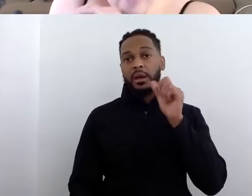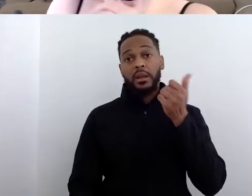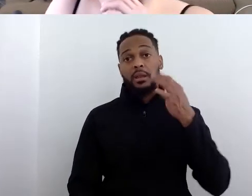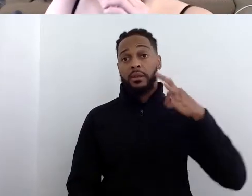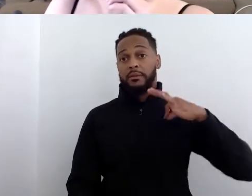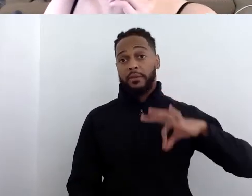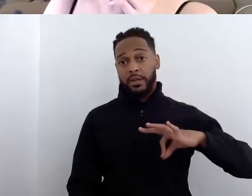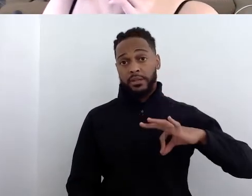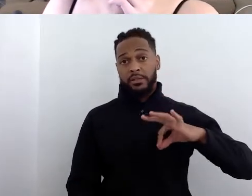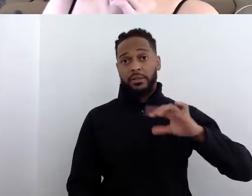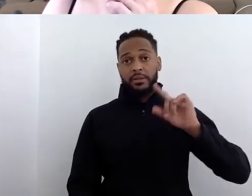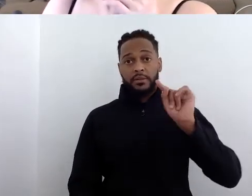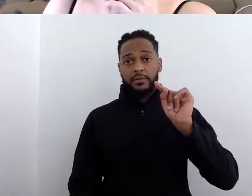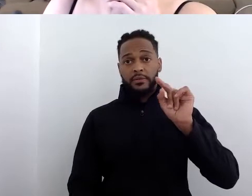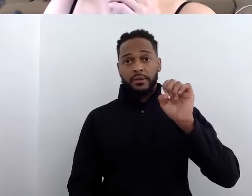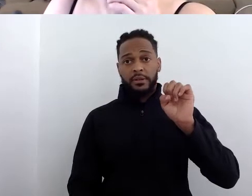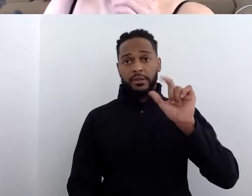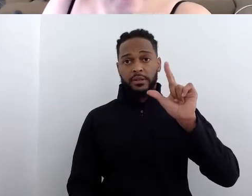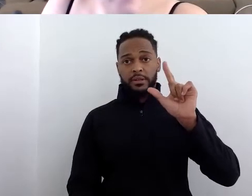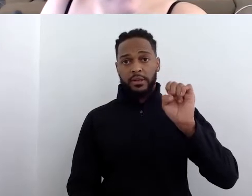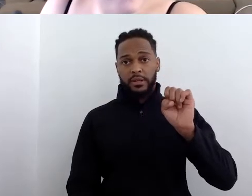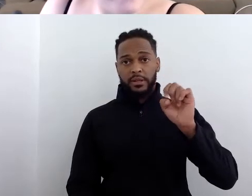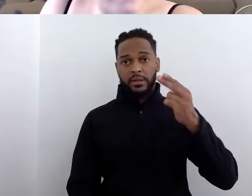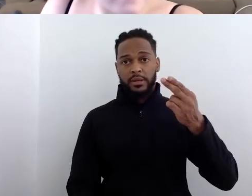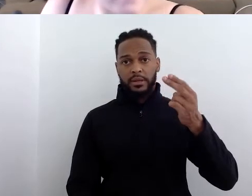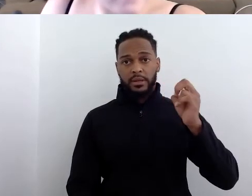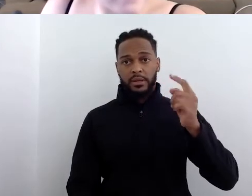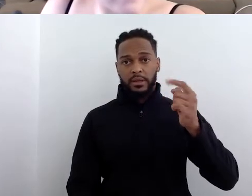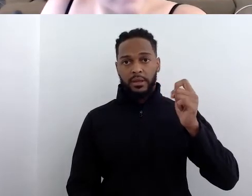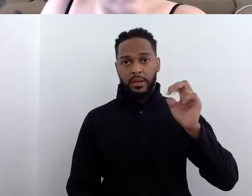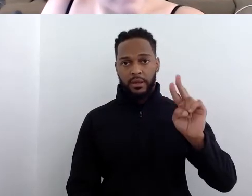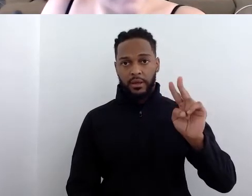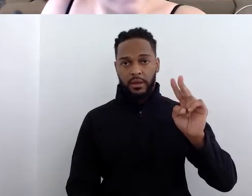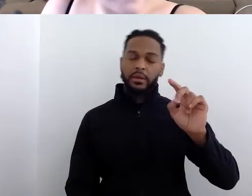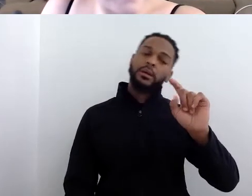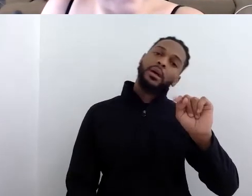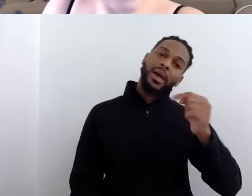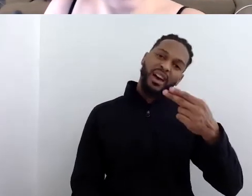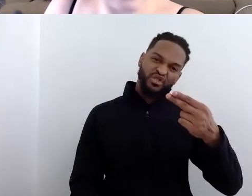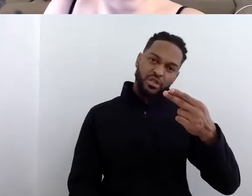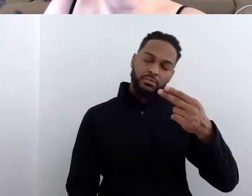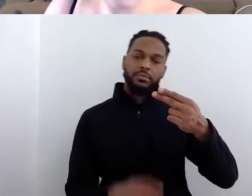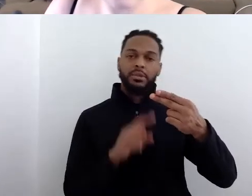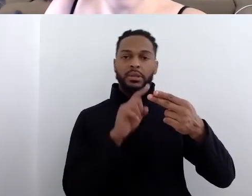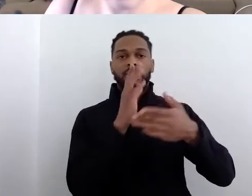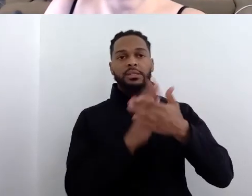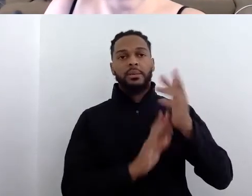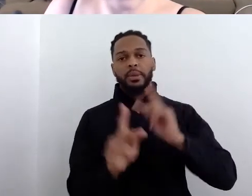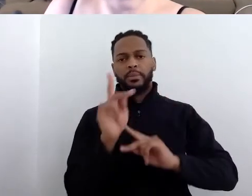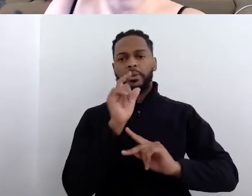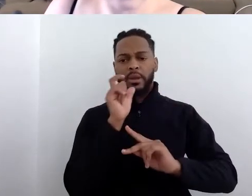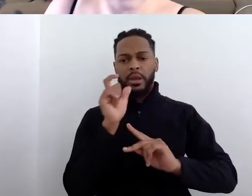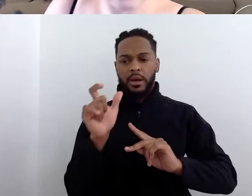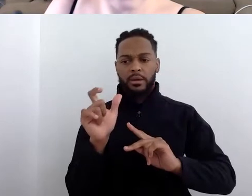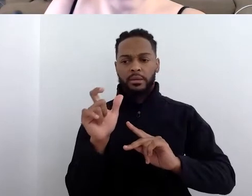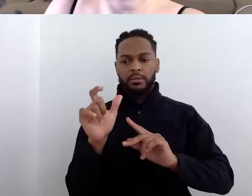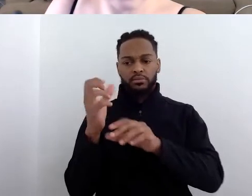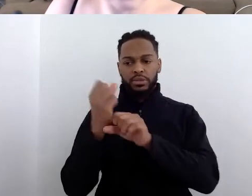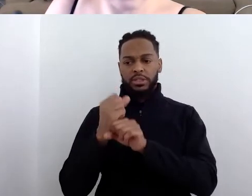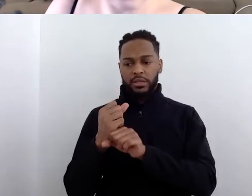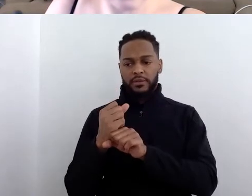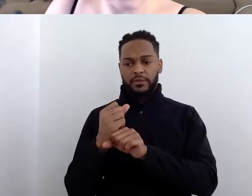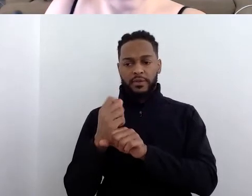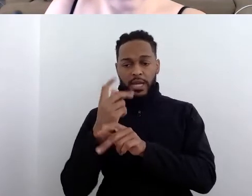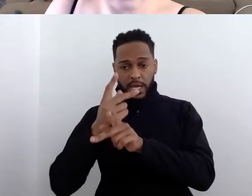seeked out care because of whatever, like you said, they live in an inaccessible apartment, or they don't want to